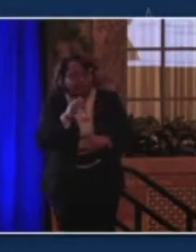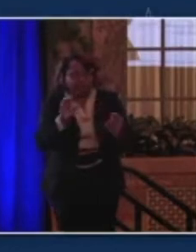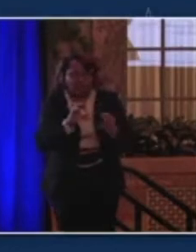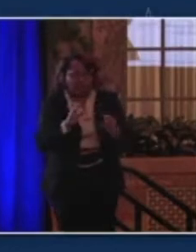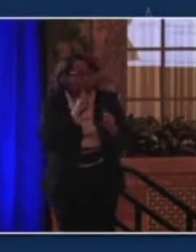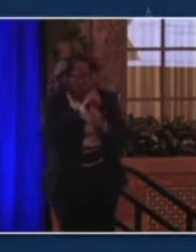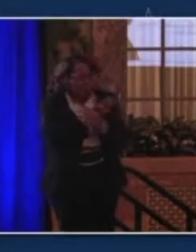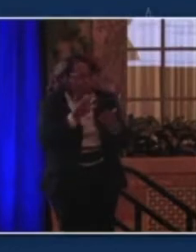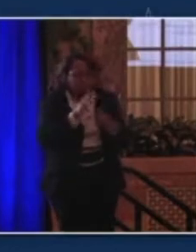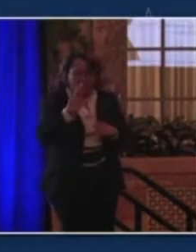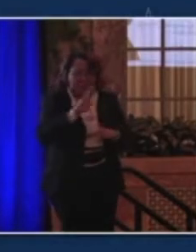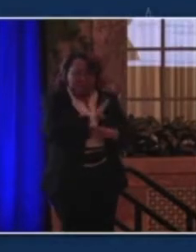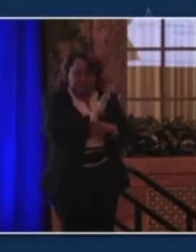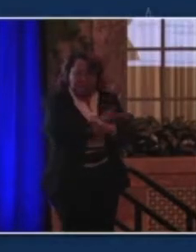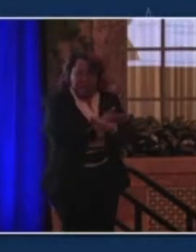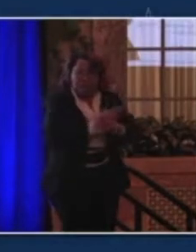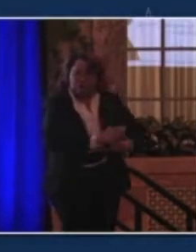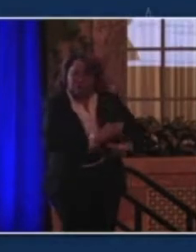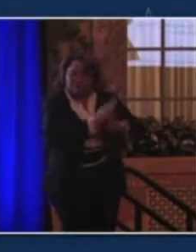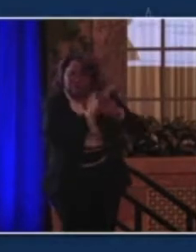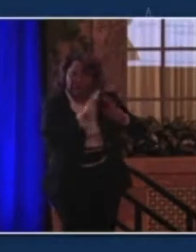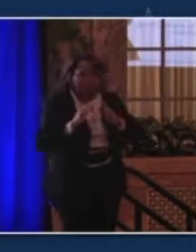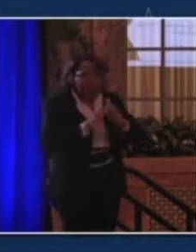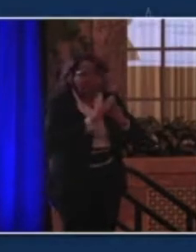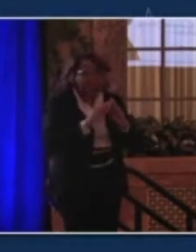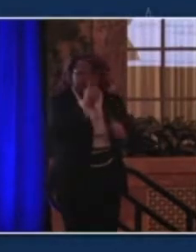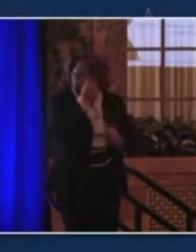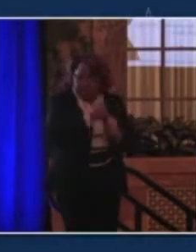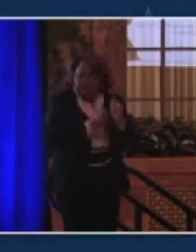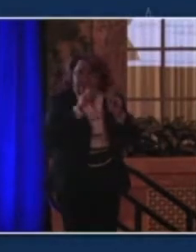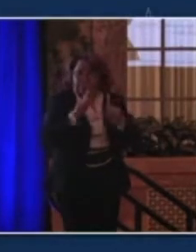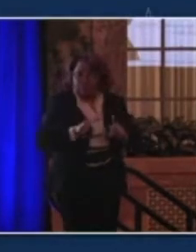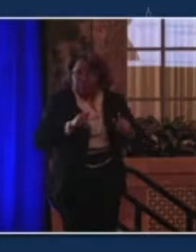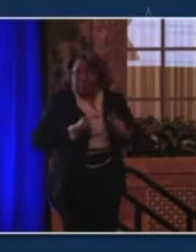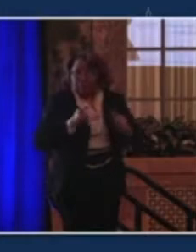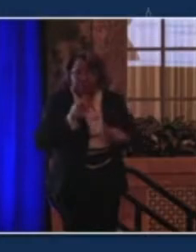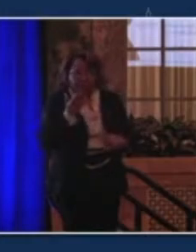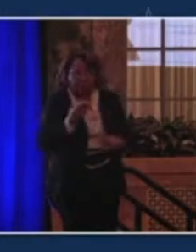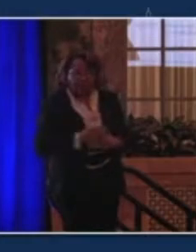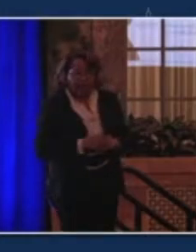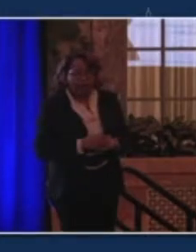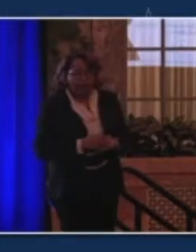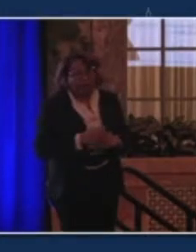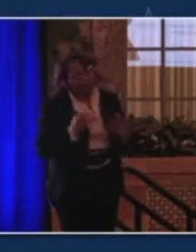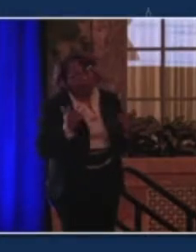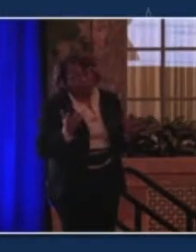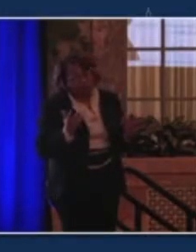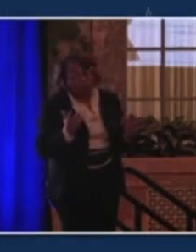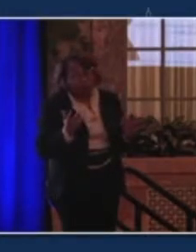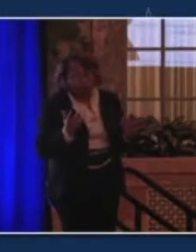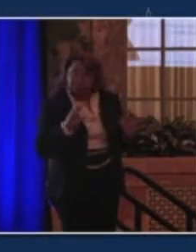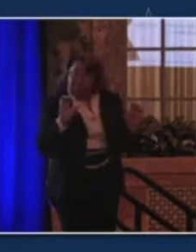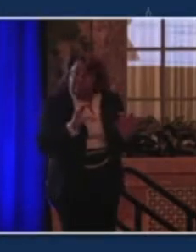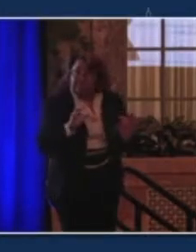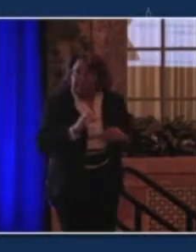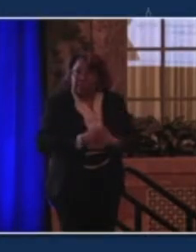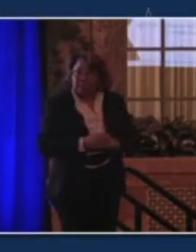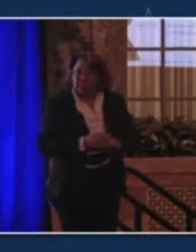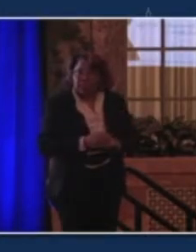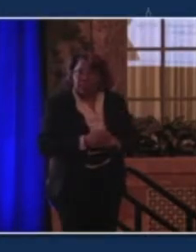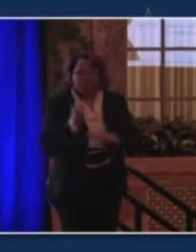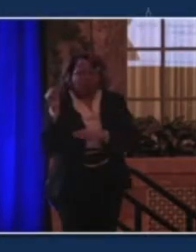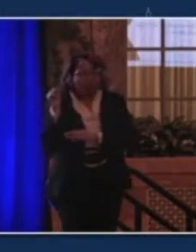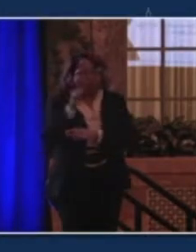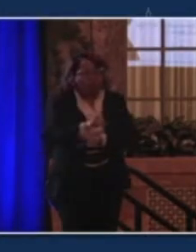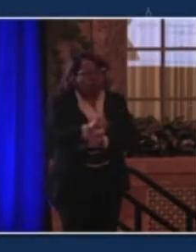everything in his power to protect the city and every person who lives in it. And so he did. To